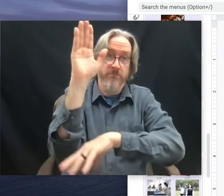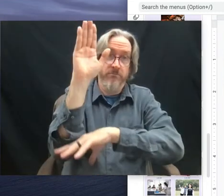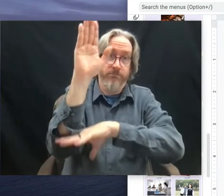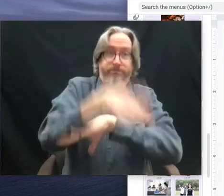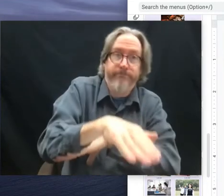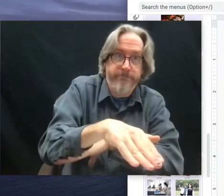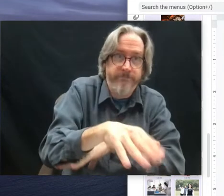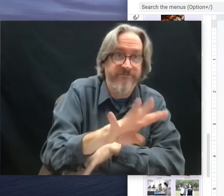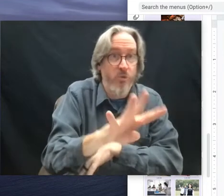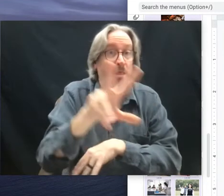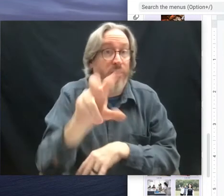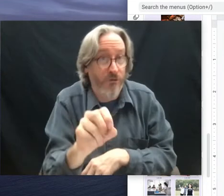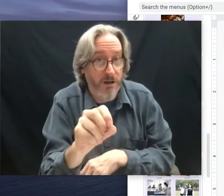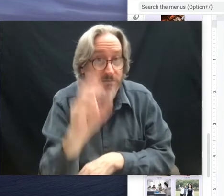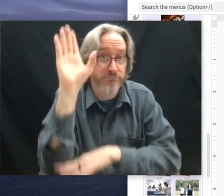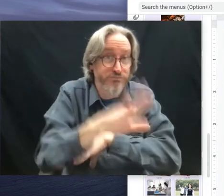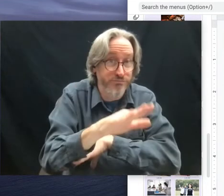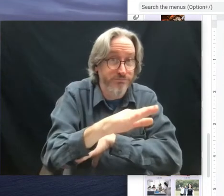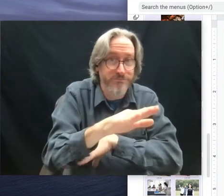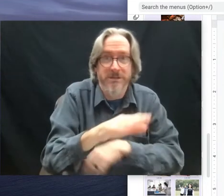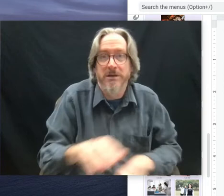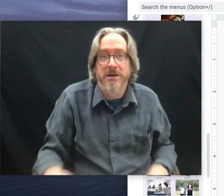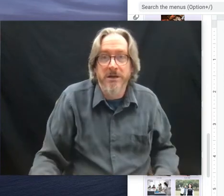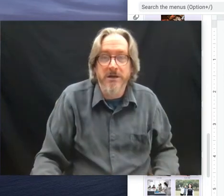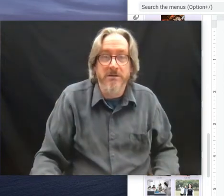And then 30.